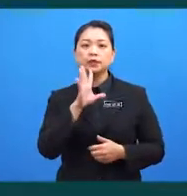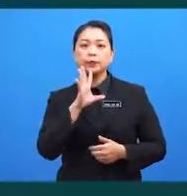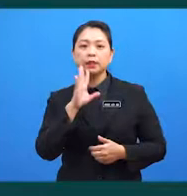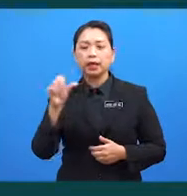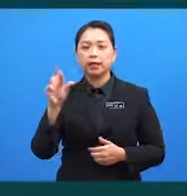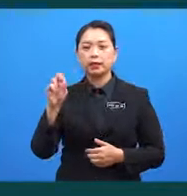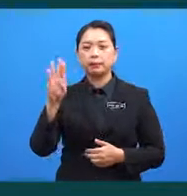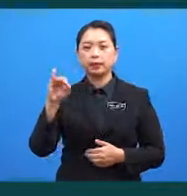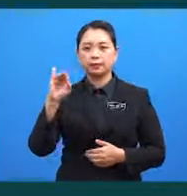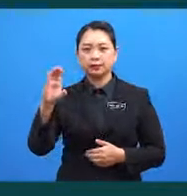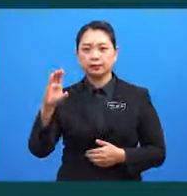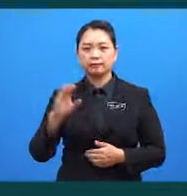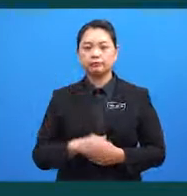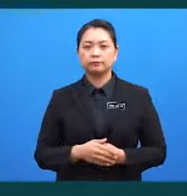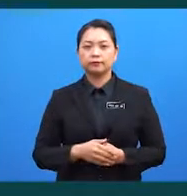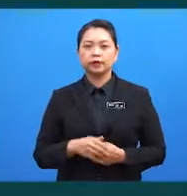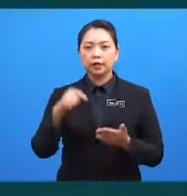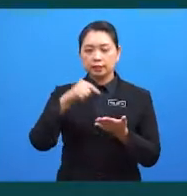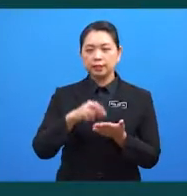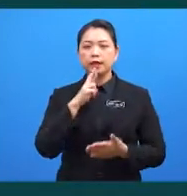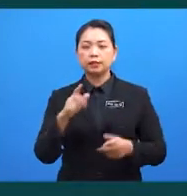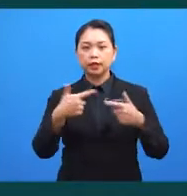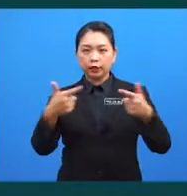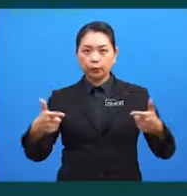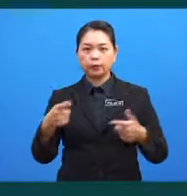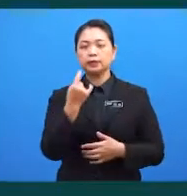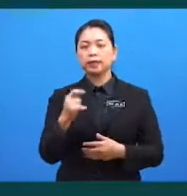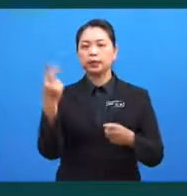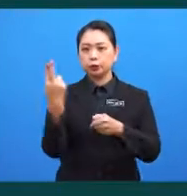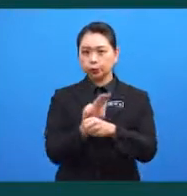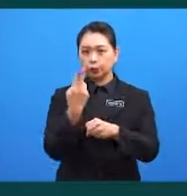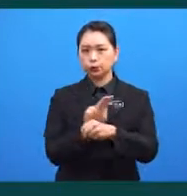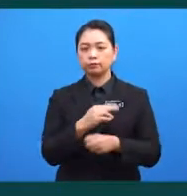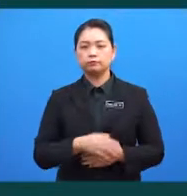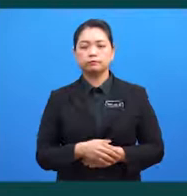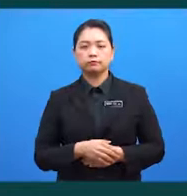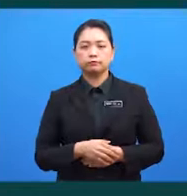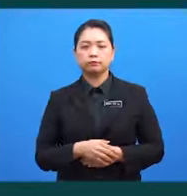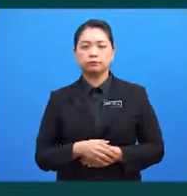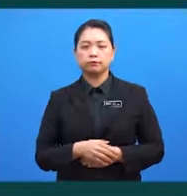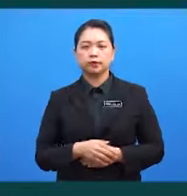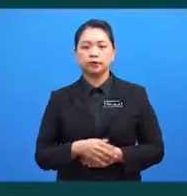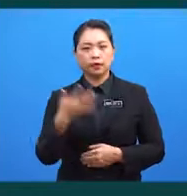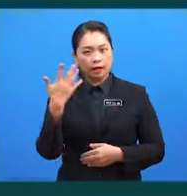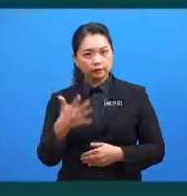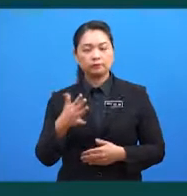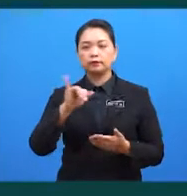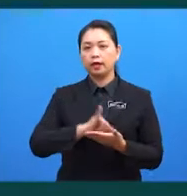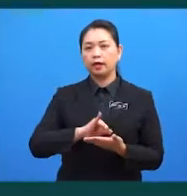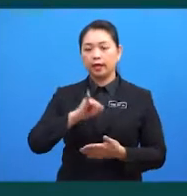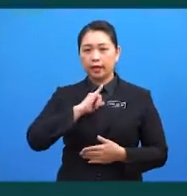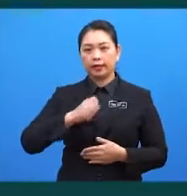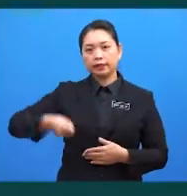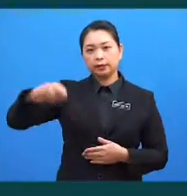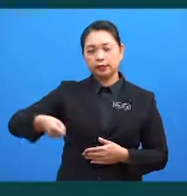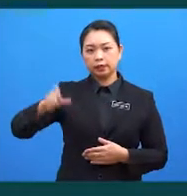Berber in Morocco. These are the languages they use there. As soon as I dumped my bags in the hotel